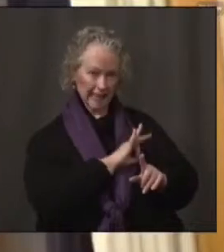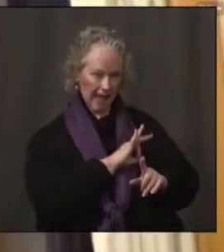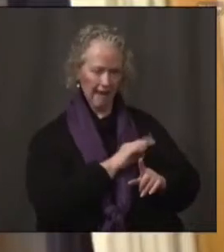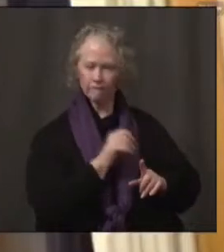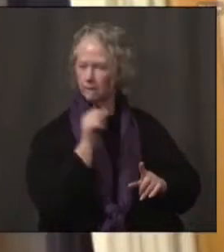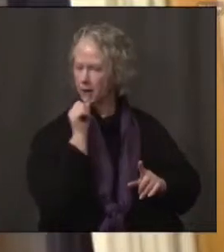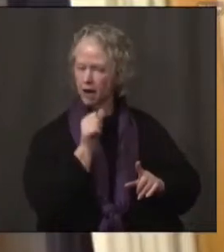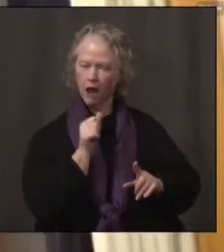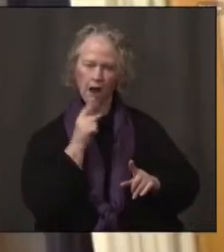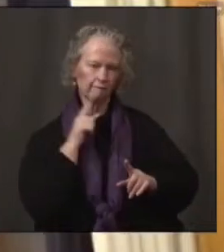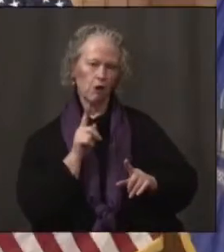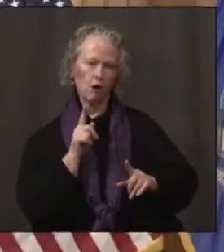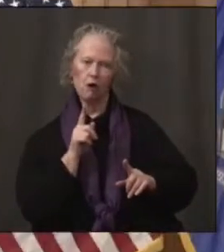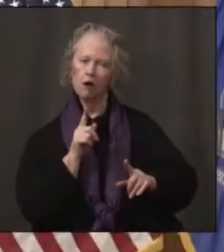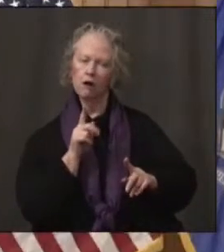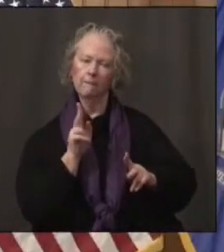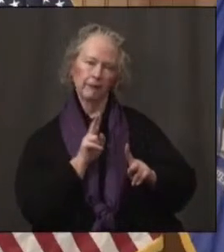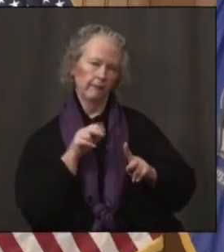inmates.